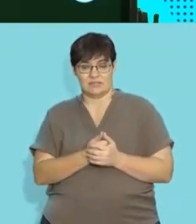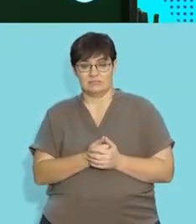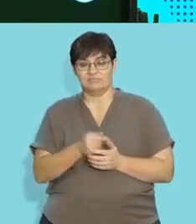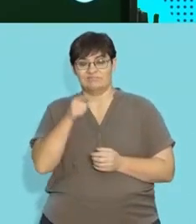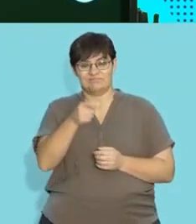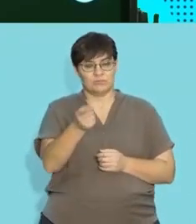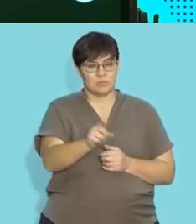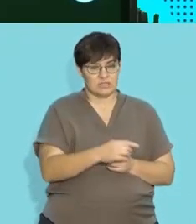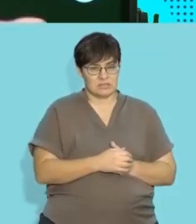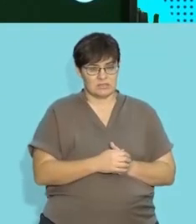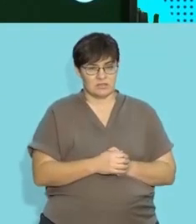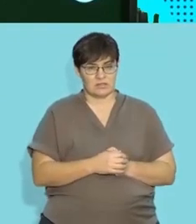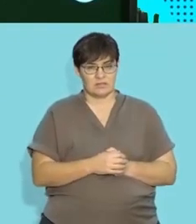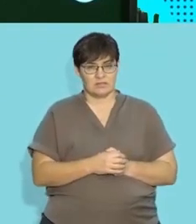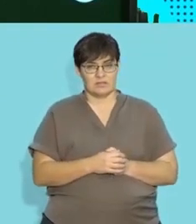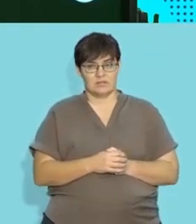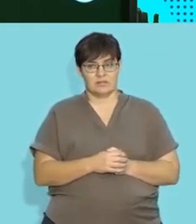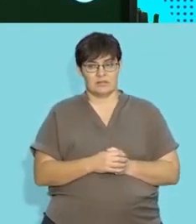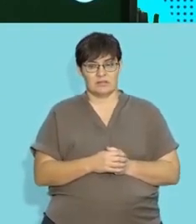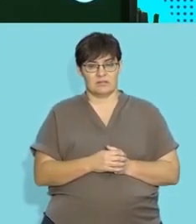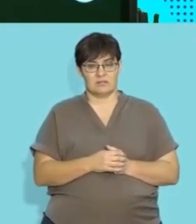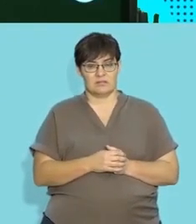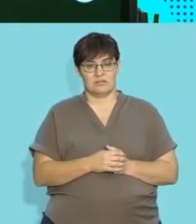fit is what?